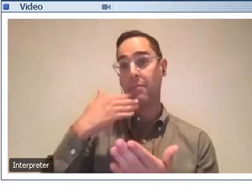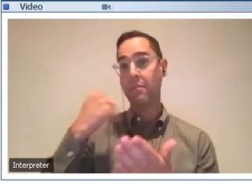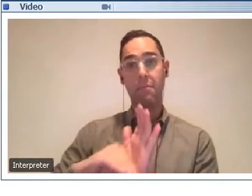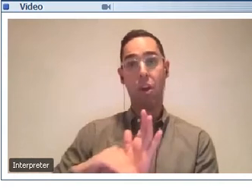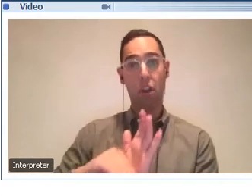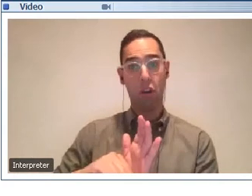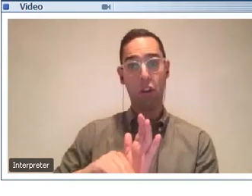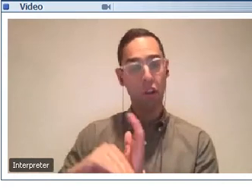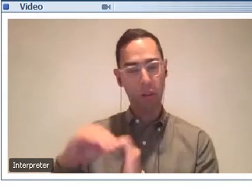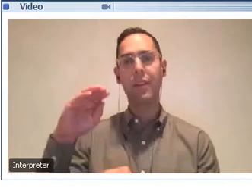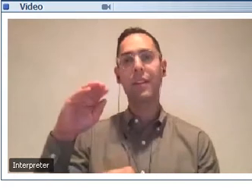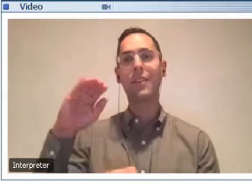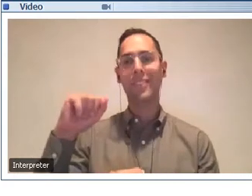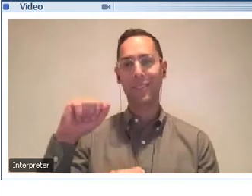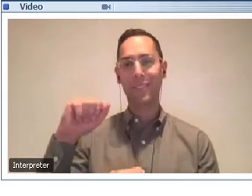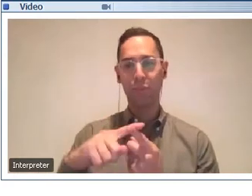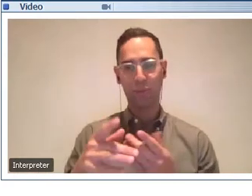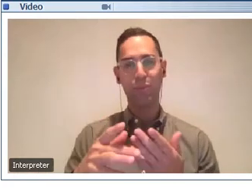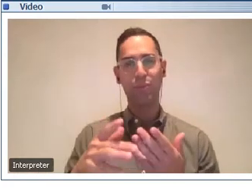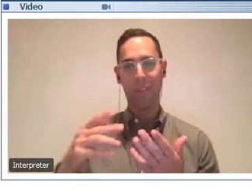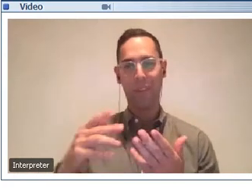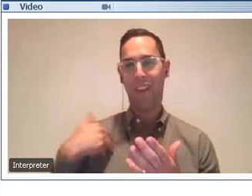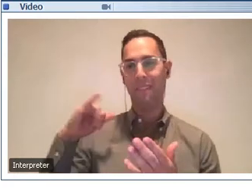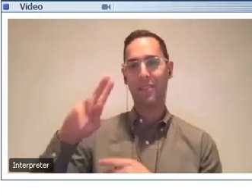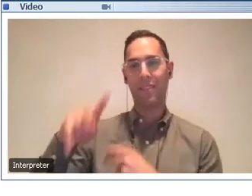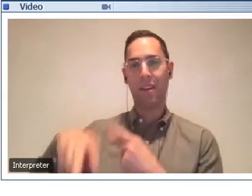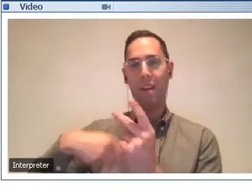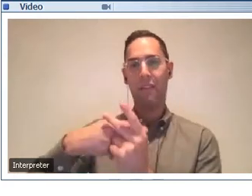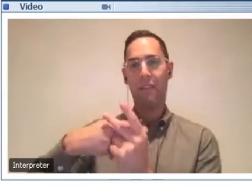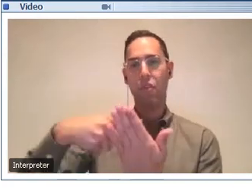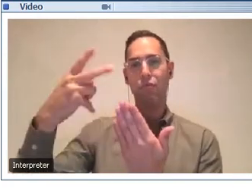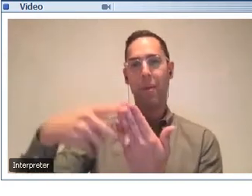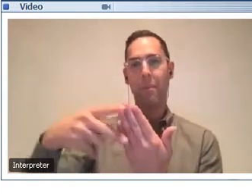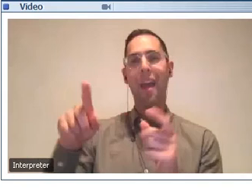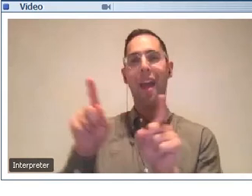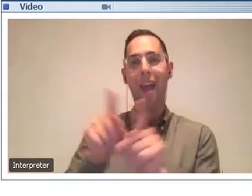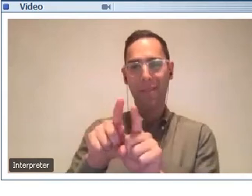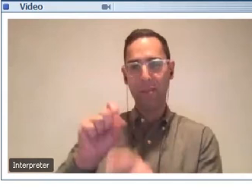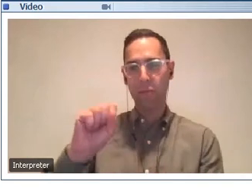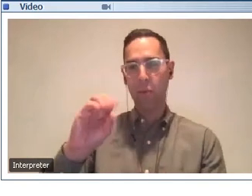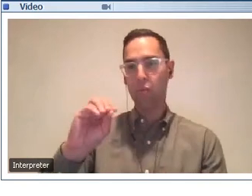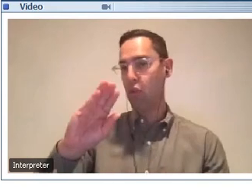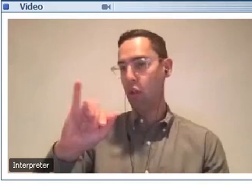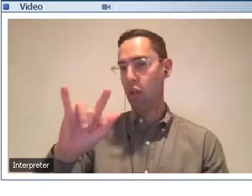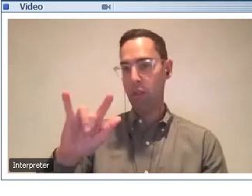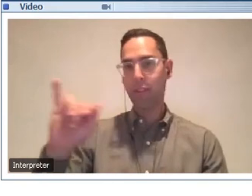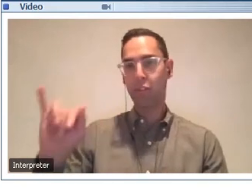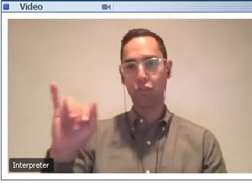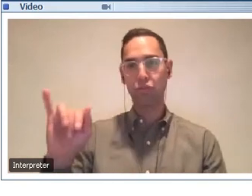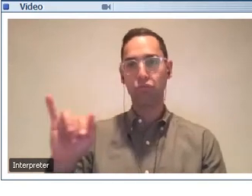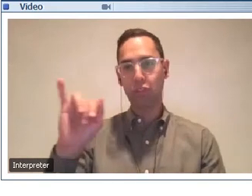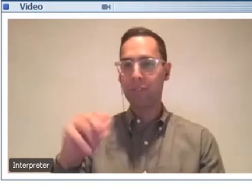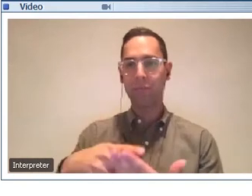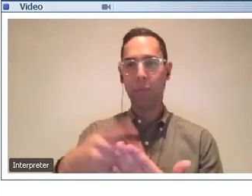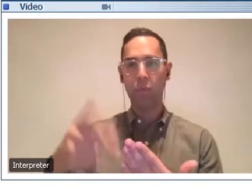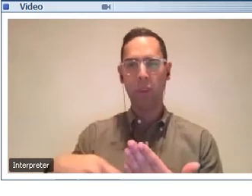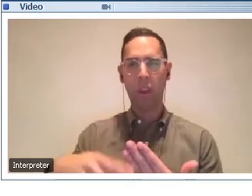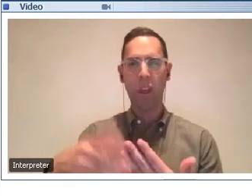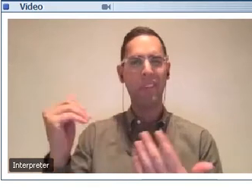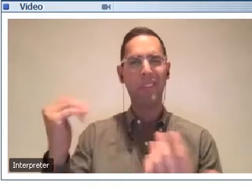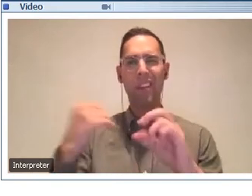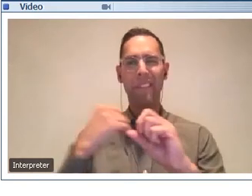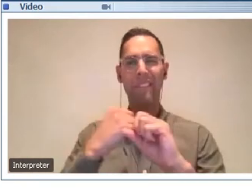a social insurance program. And the easy way to think about this is that it would work like Social Security. Workers